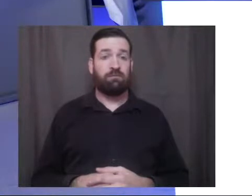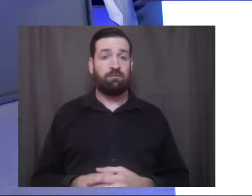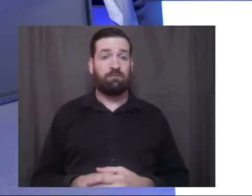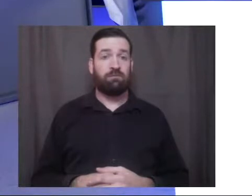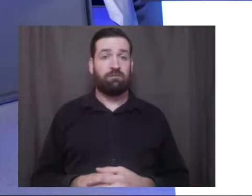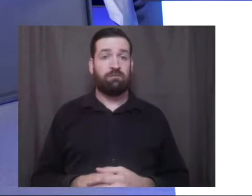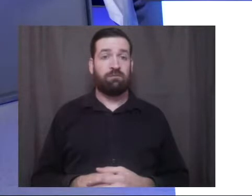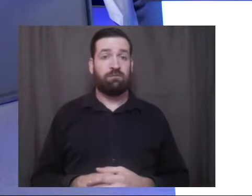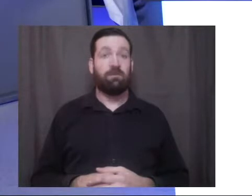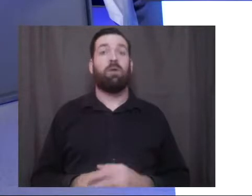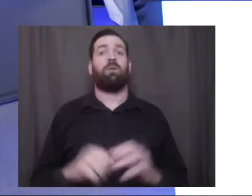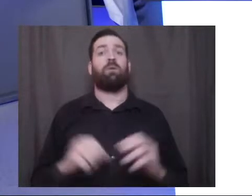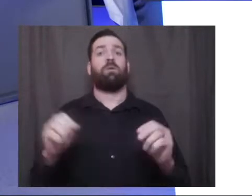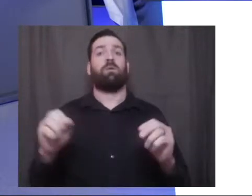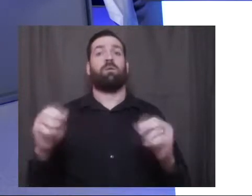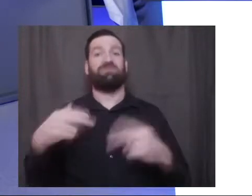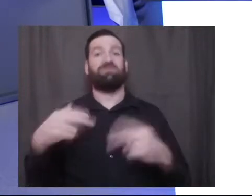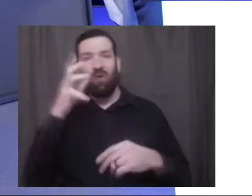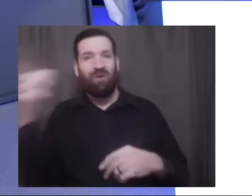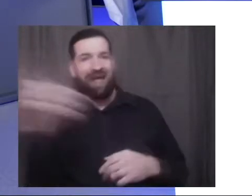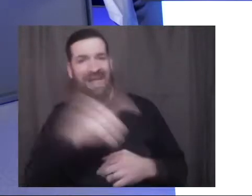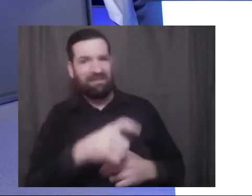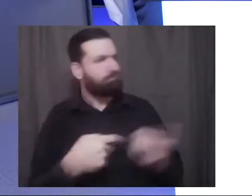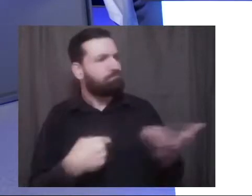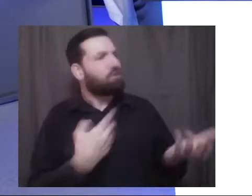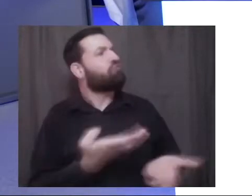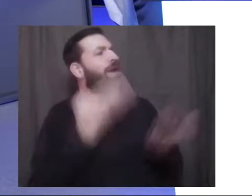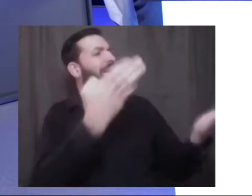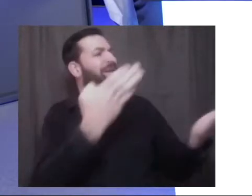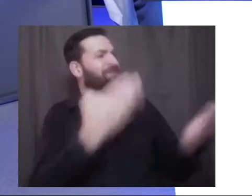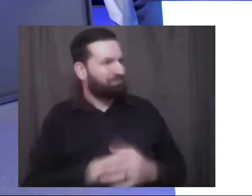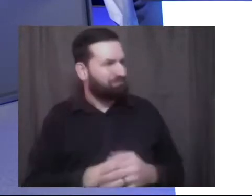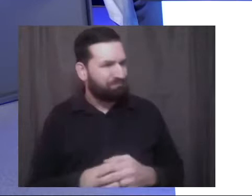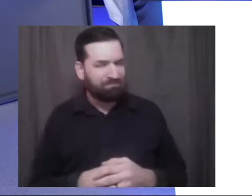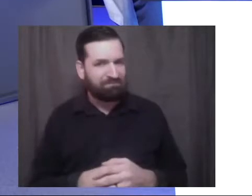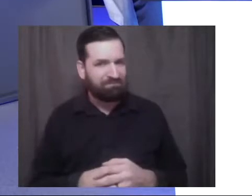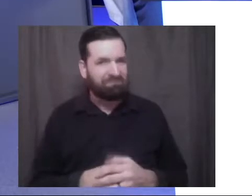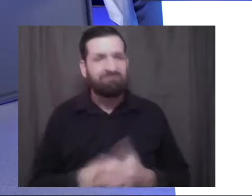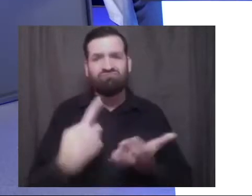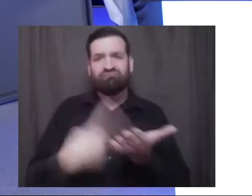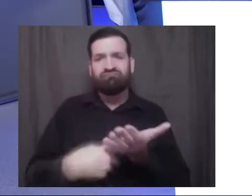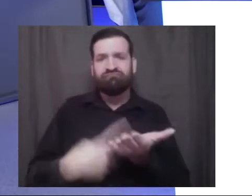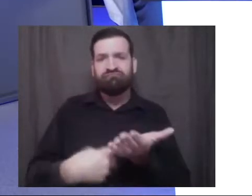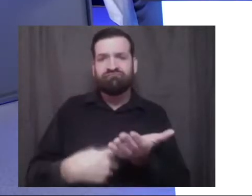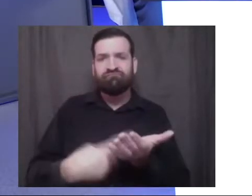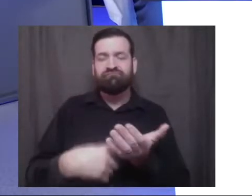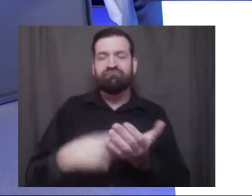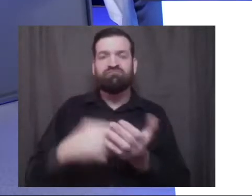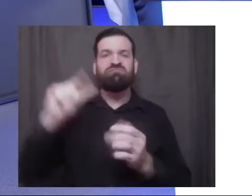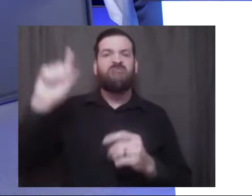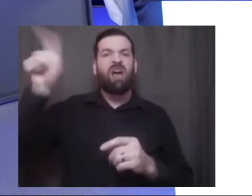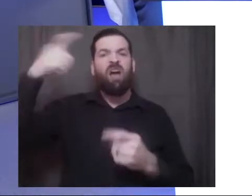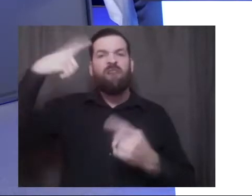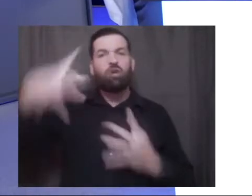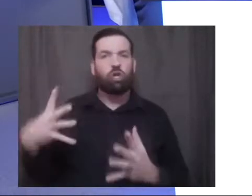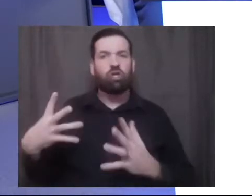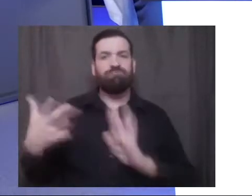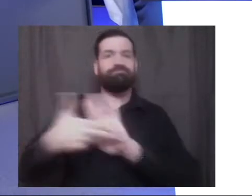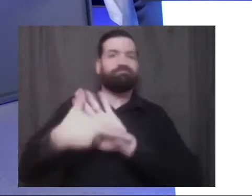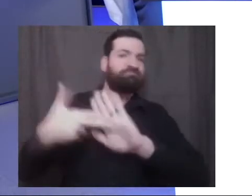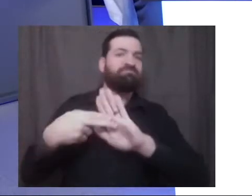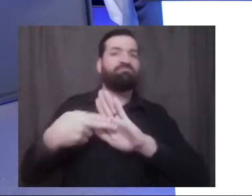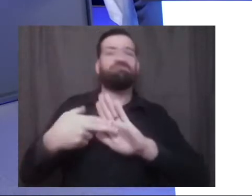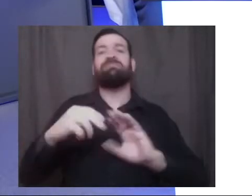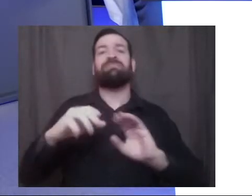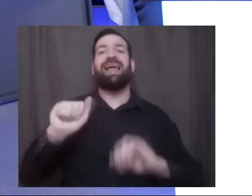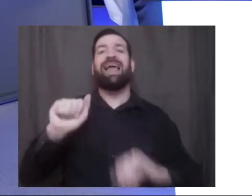Oh, well, I'll ask Dr. Hawkinson then. What would you recommend? Because we've talked about being in the governor's declared an endemic, but we're still in a